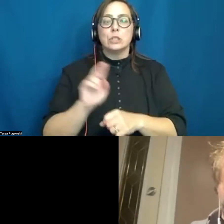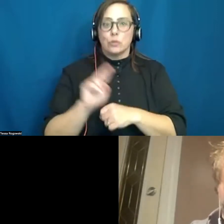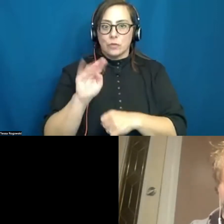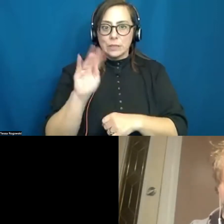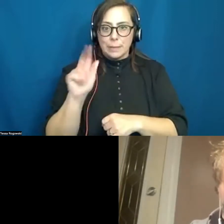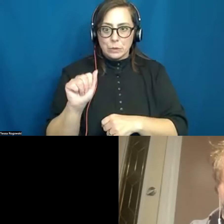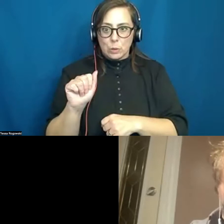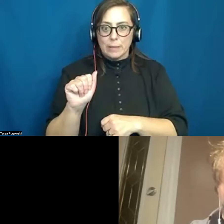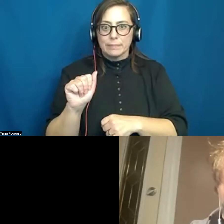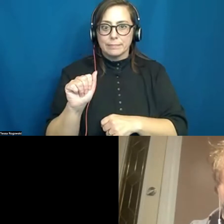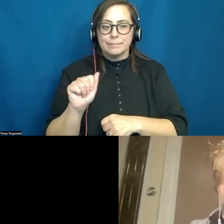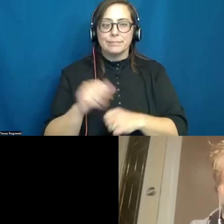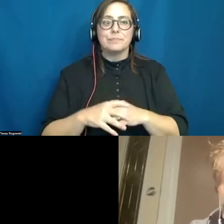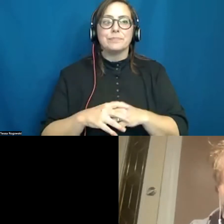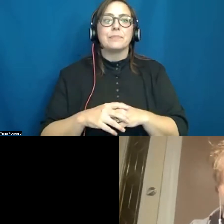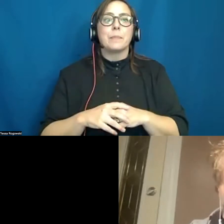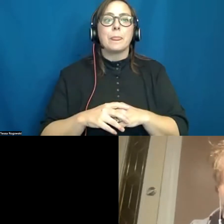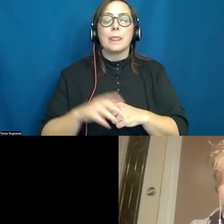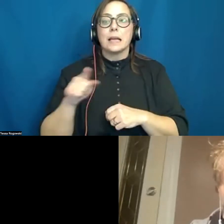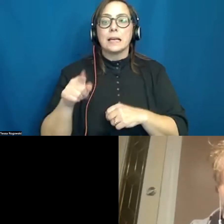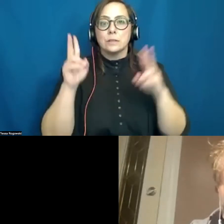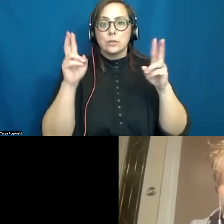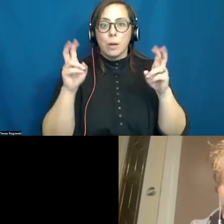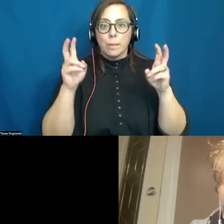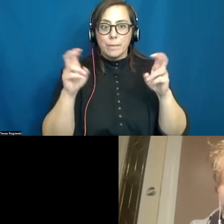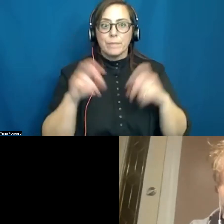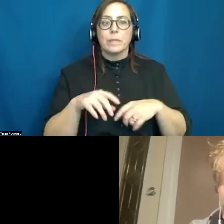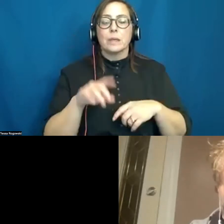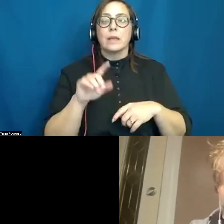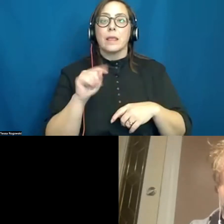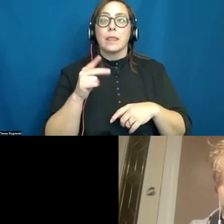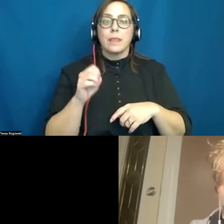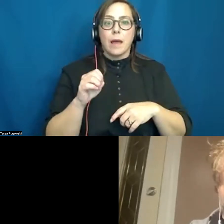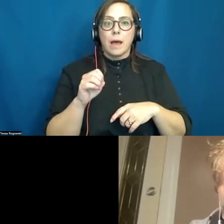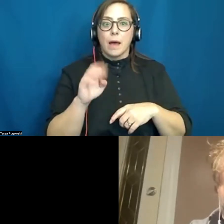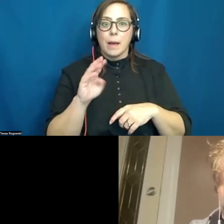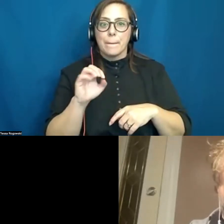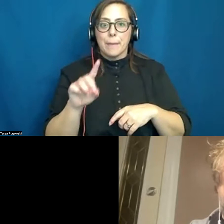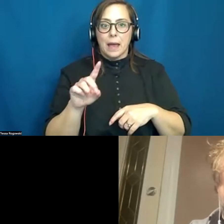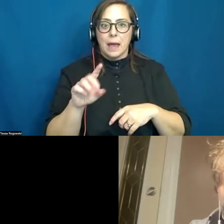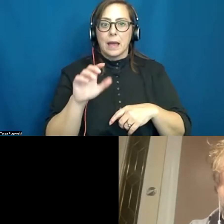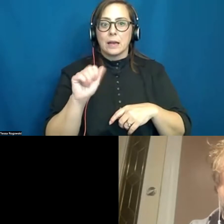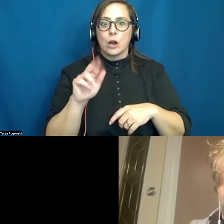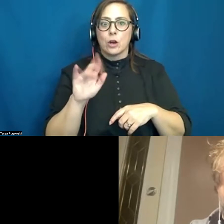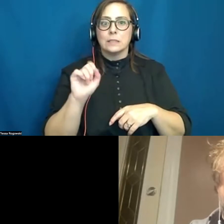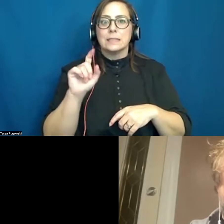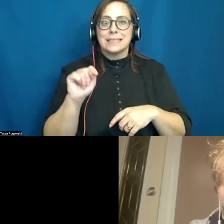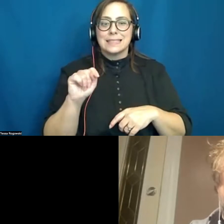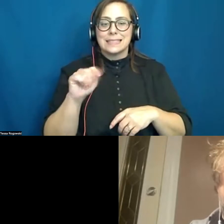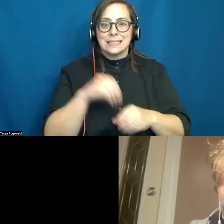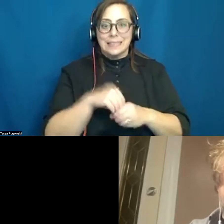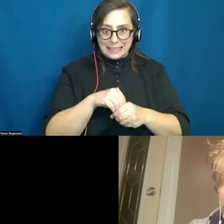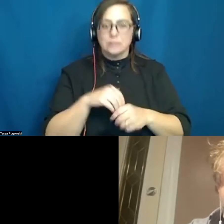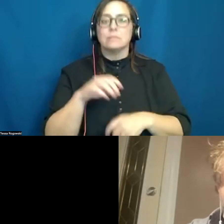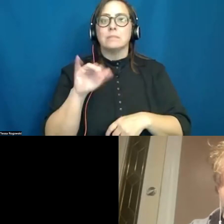Manitoba. And his talk is called The Mad Artists in the 21st Century.